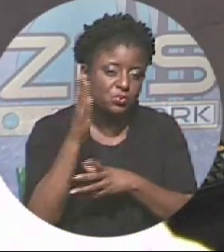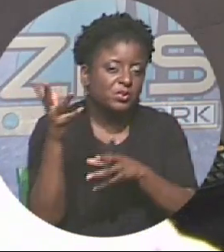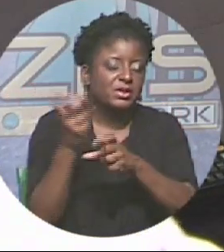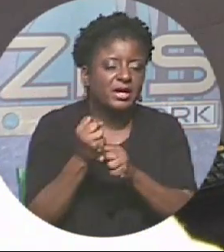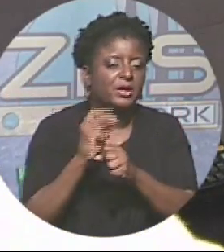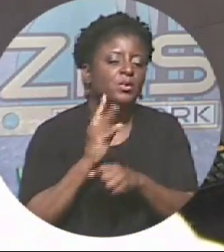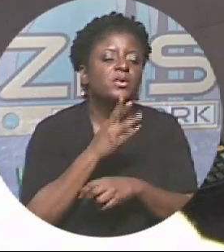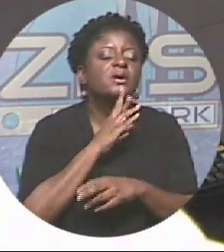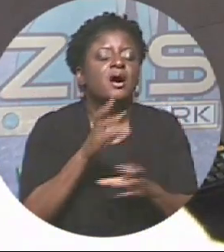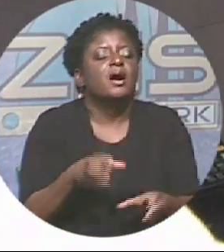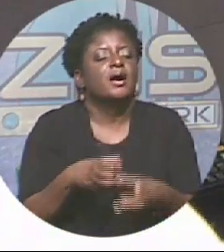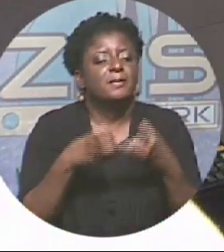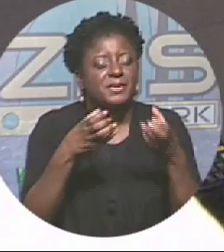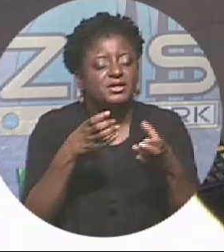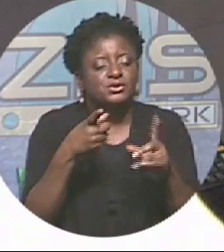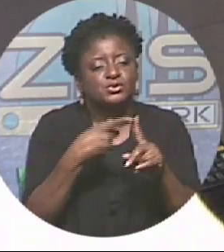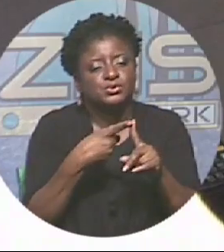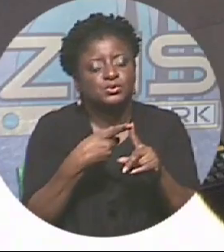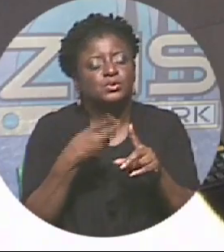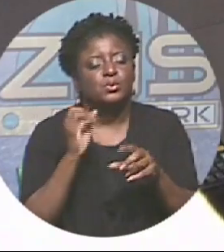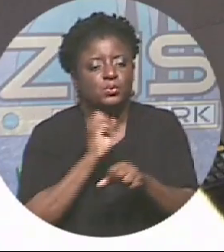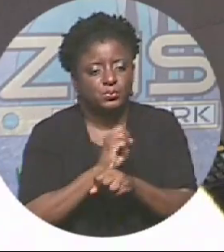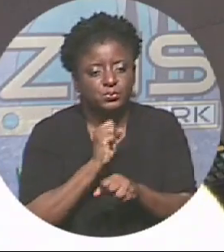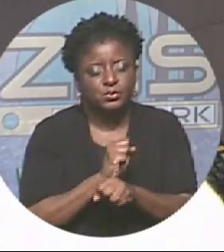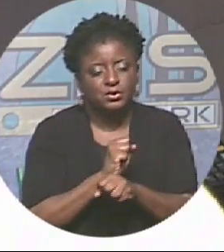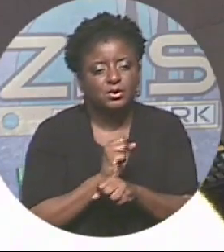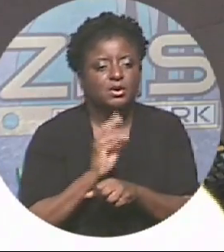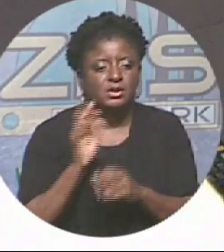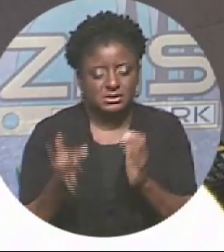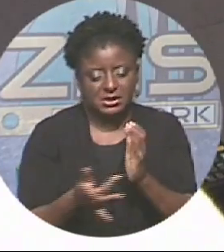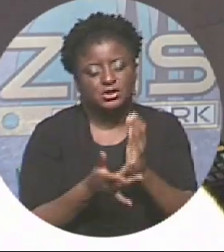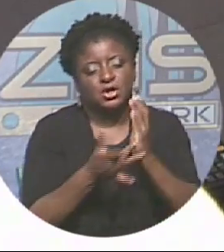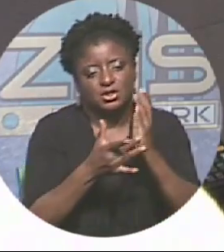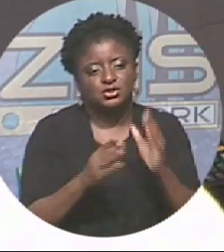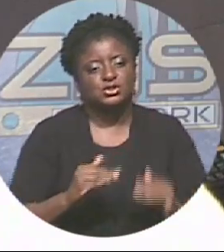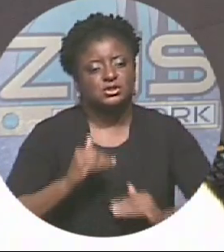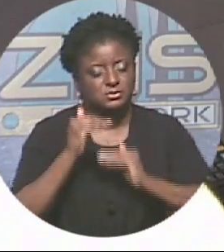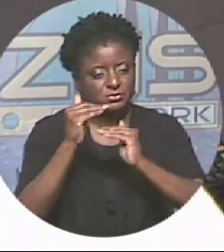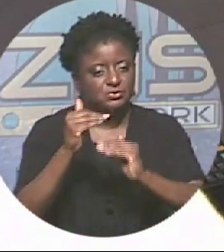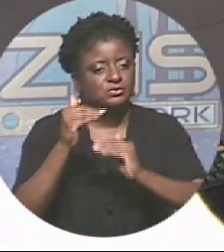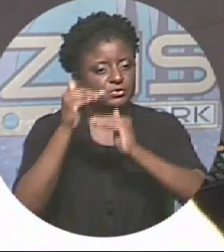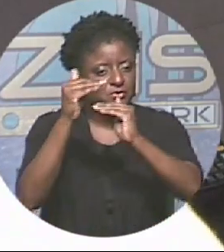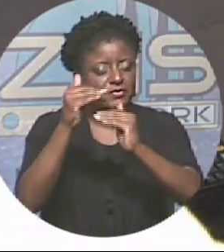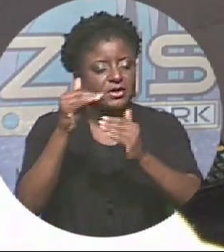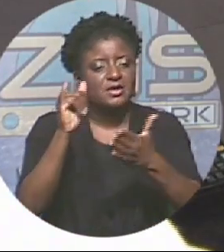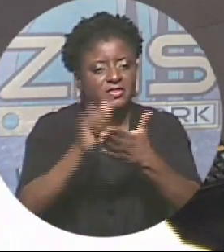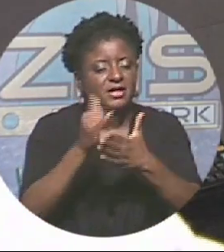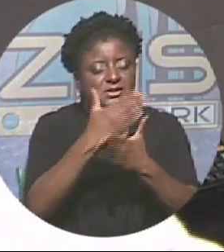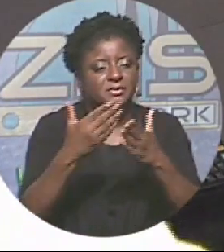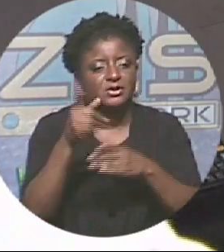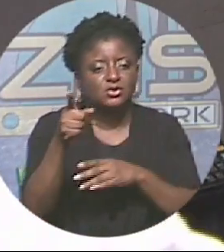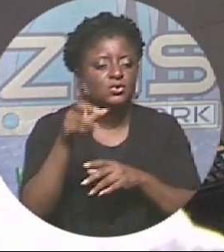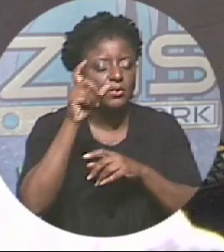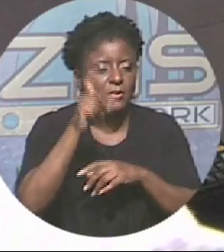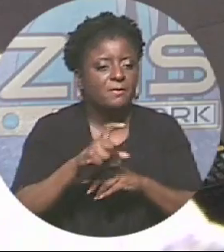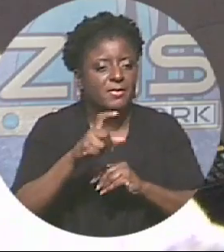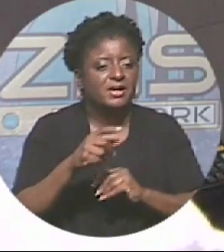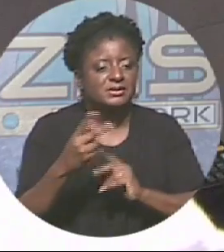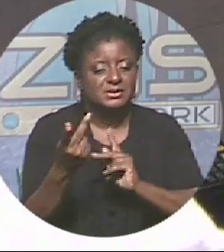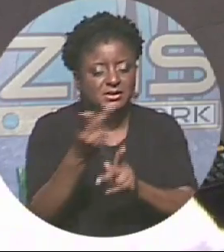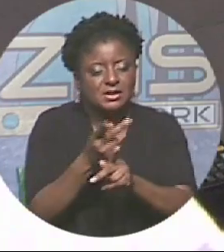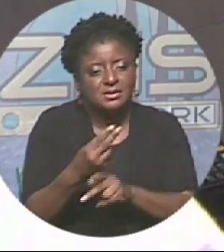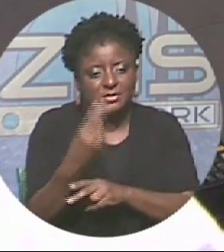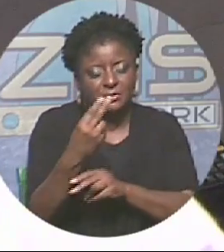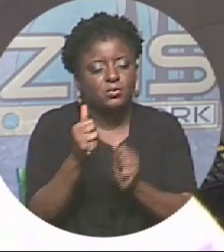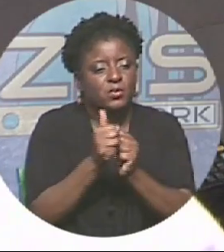you do, all right? We have technology who's moving in leaps and bounds. That is something you have to keep in step with. You cannot be